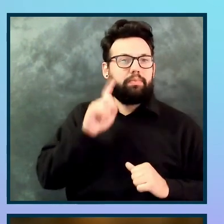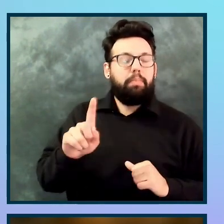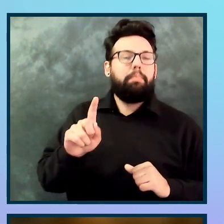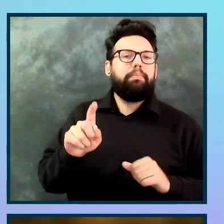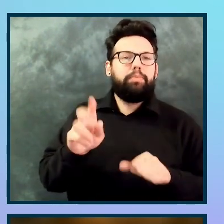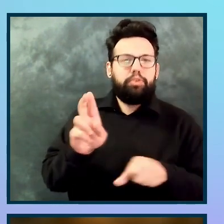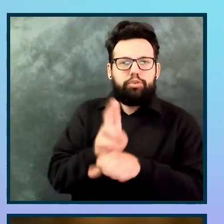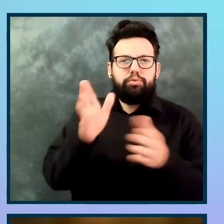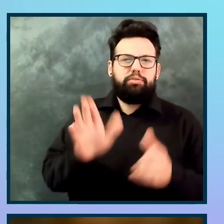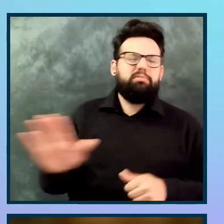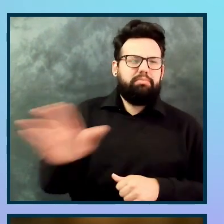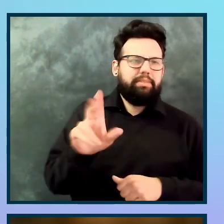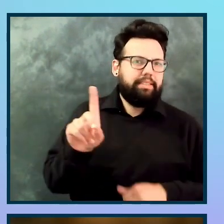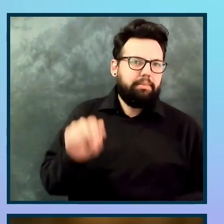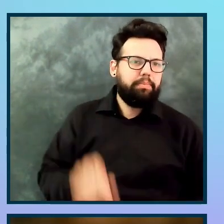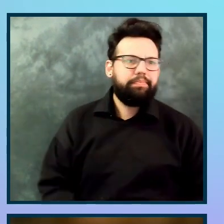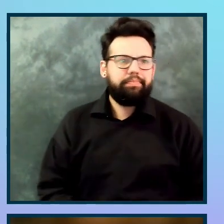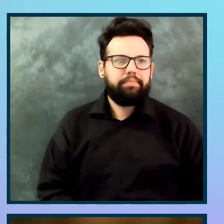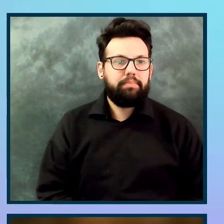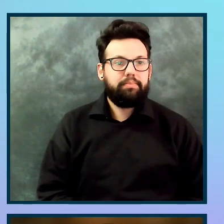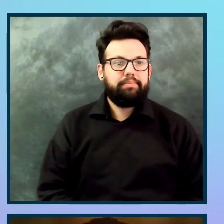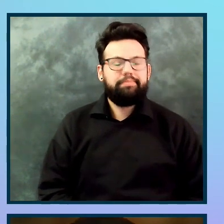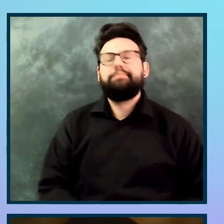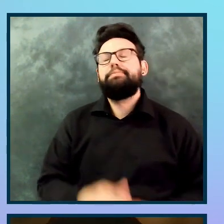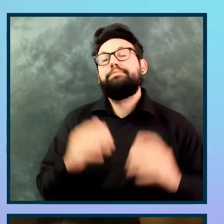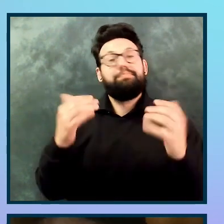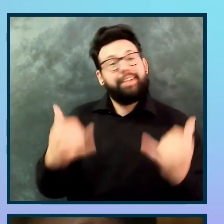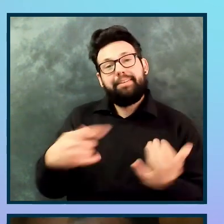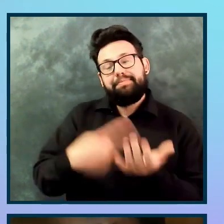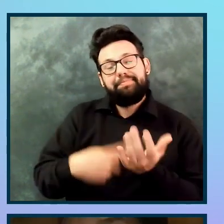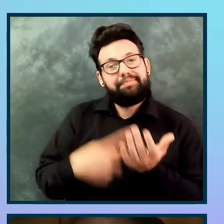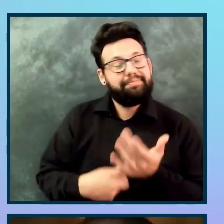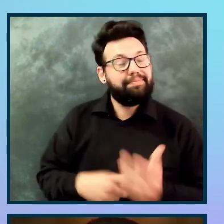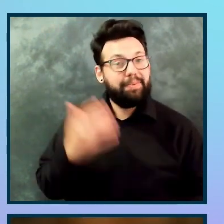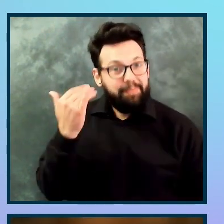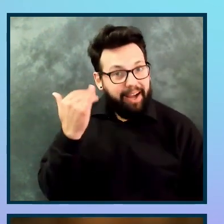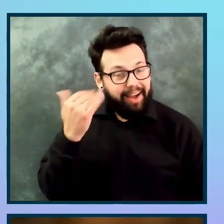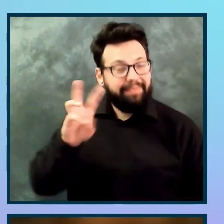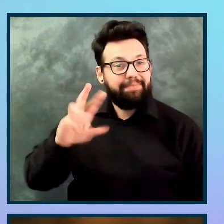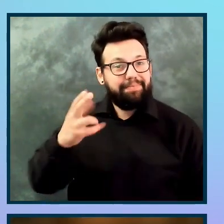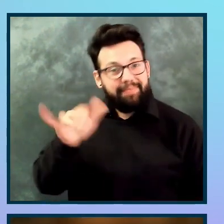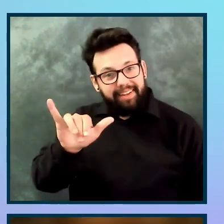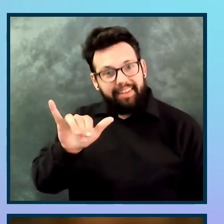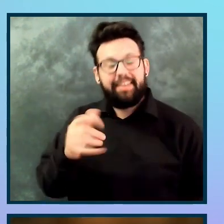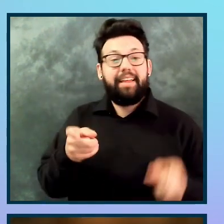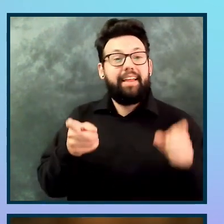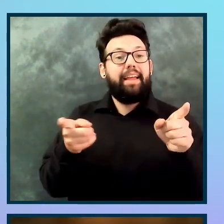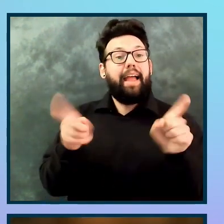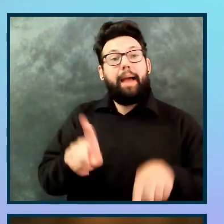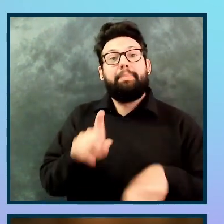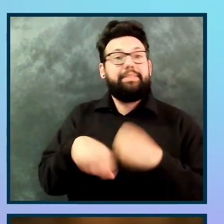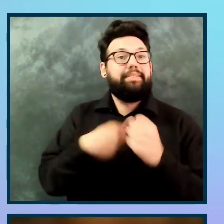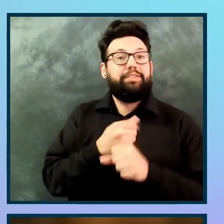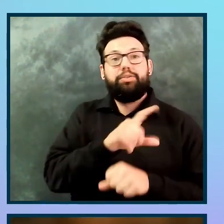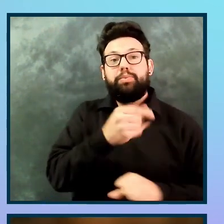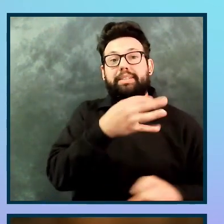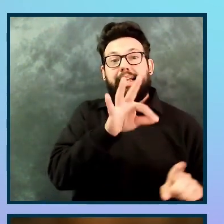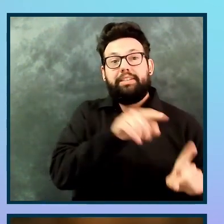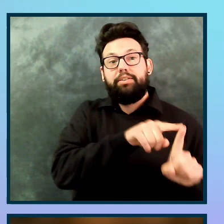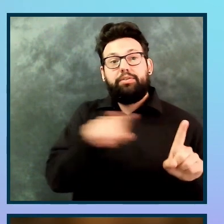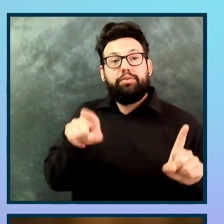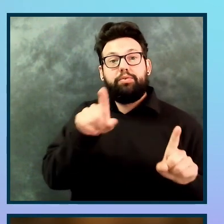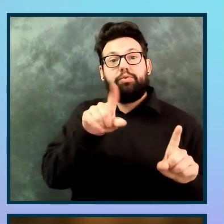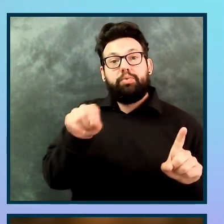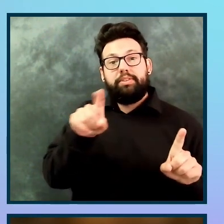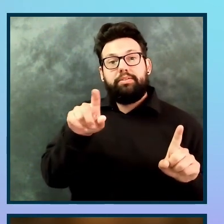users. So let's talk about the why. So in 2019 to 2020, the number of children and